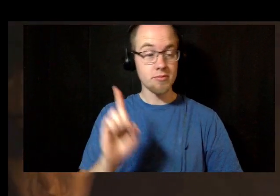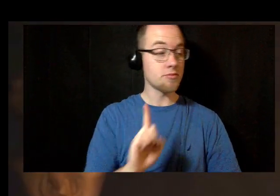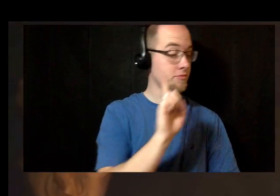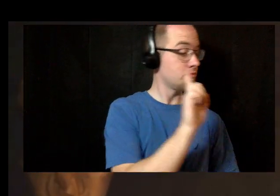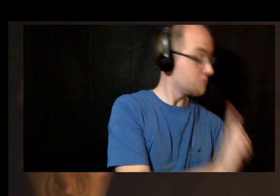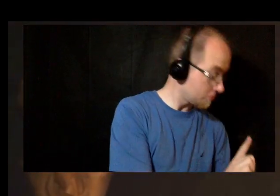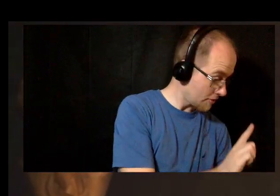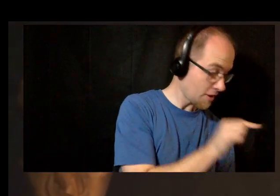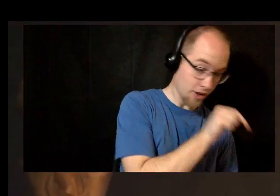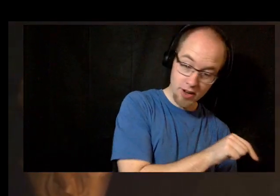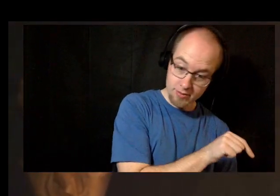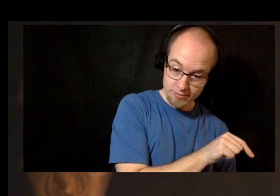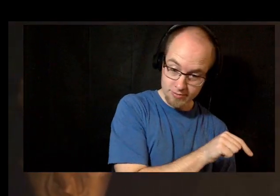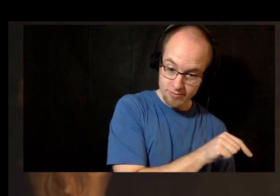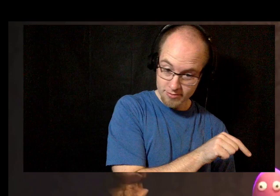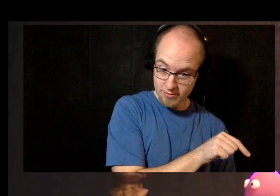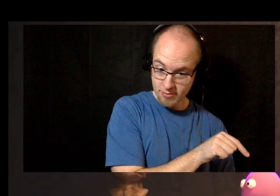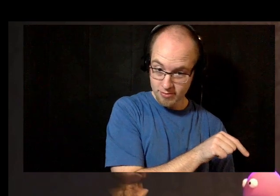over to here.